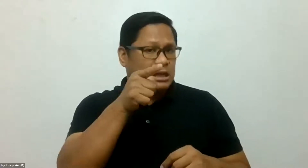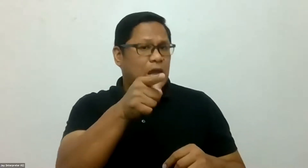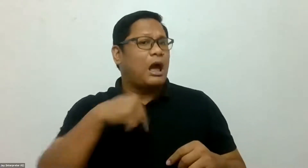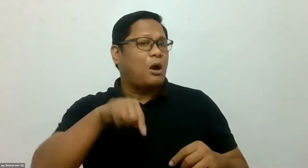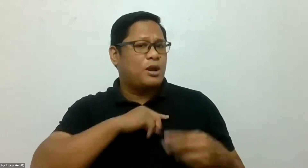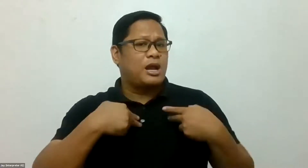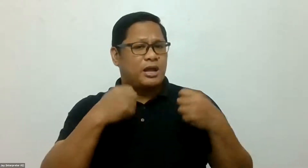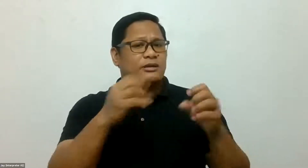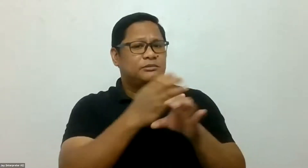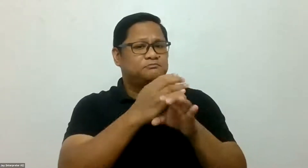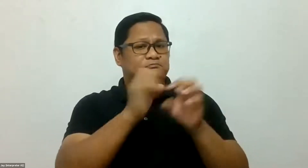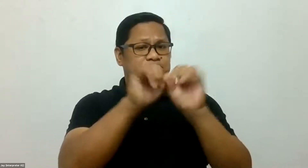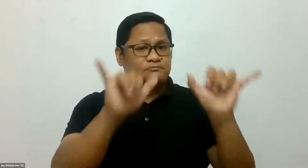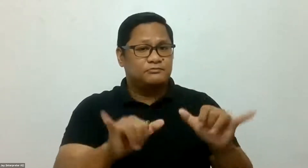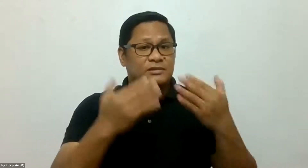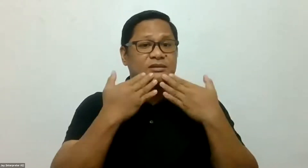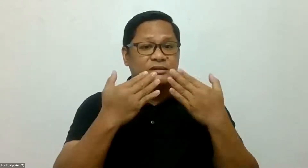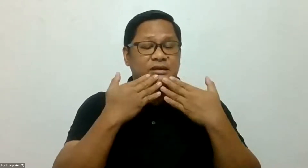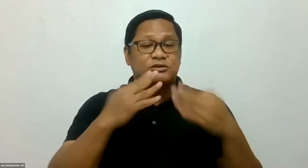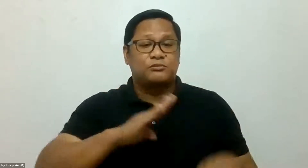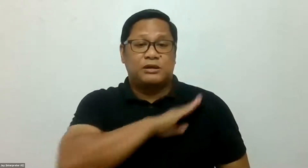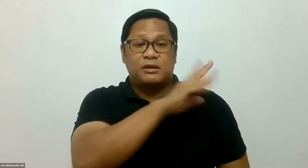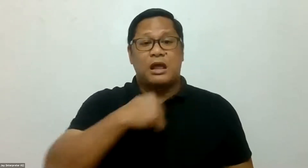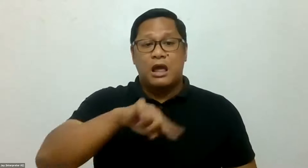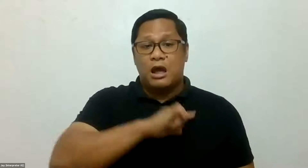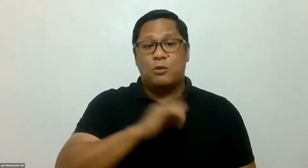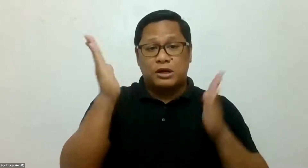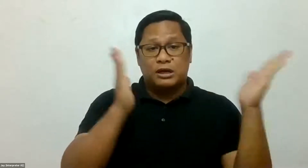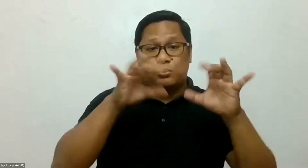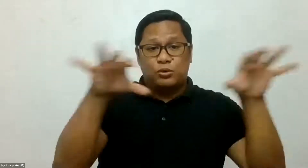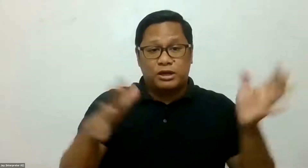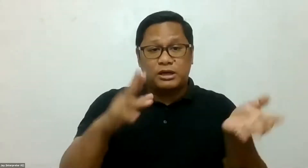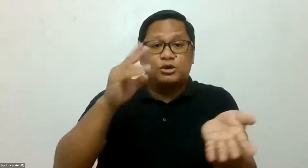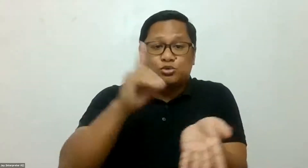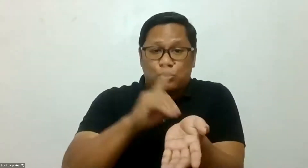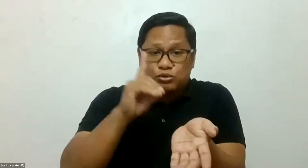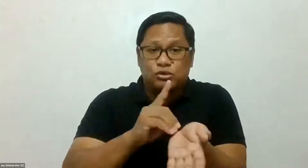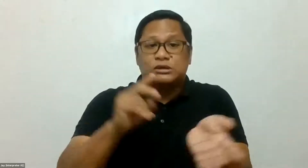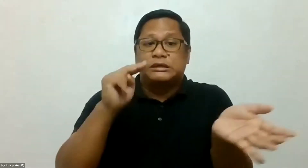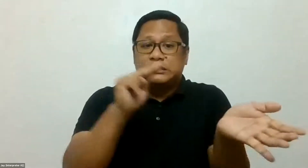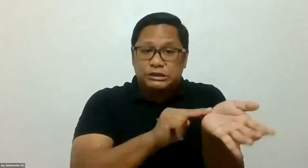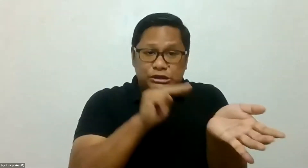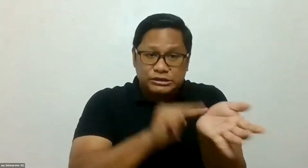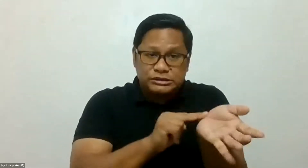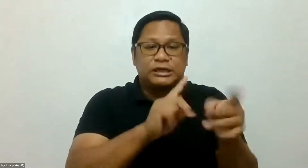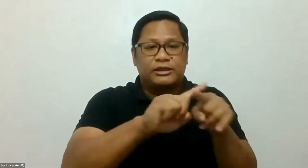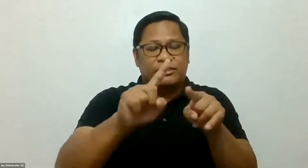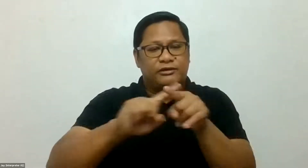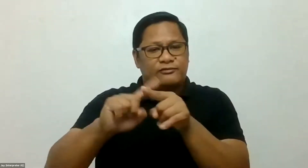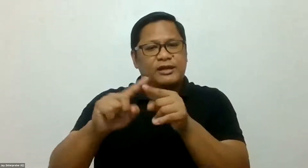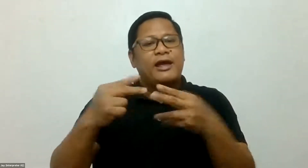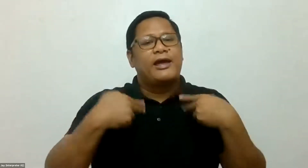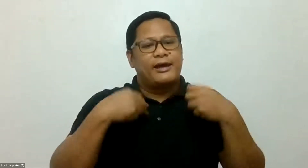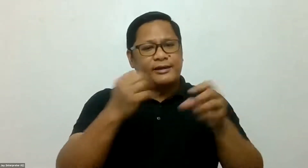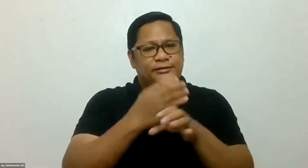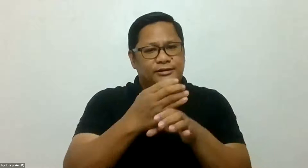system was. Thanks to the bravery of our frontliners, our doctors, nurses, and other healthcare professionals,